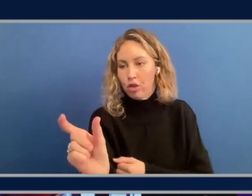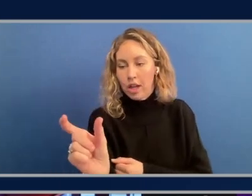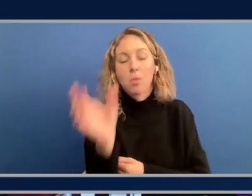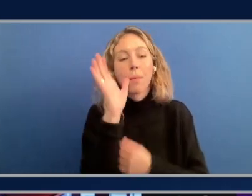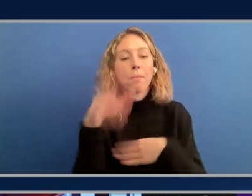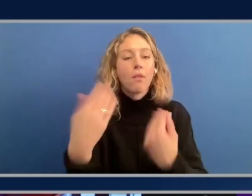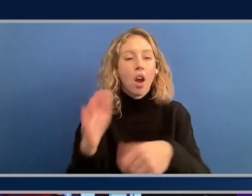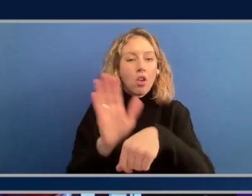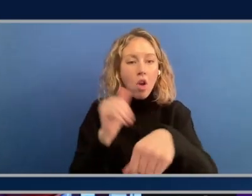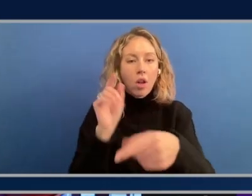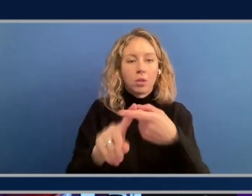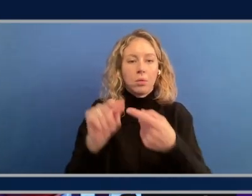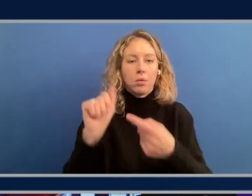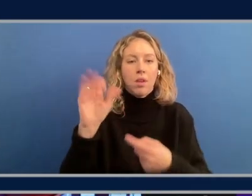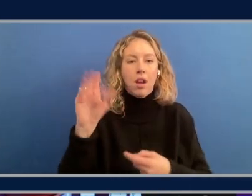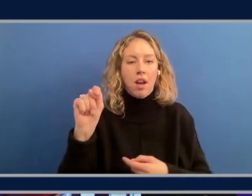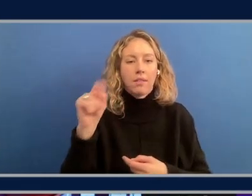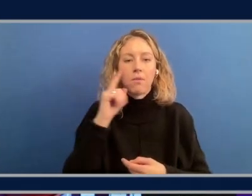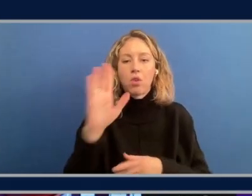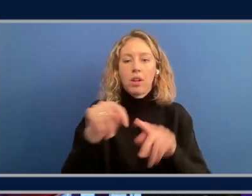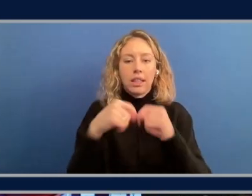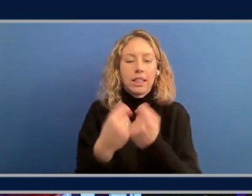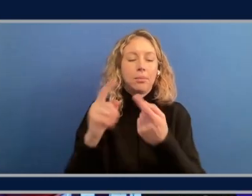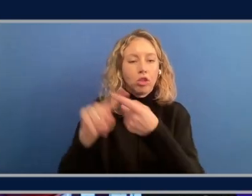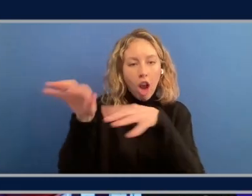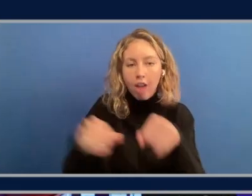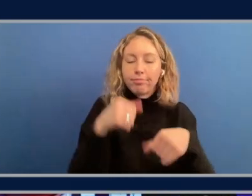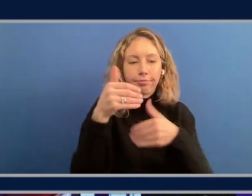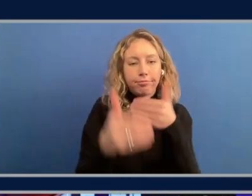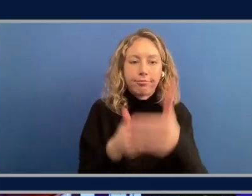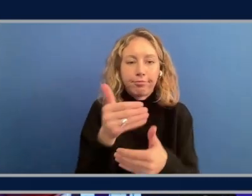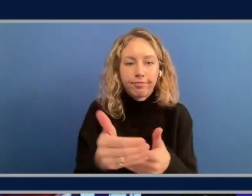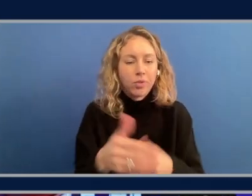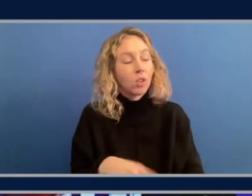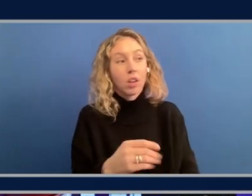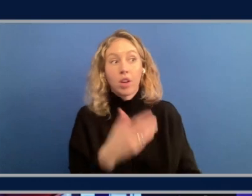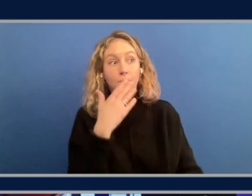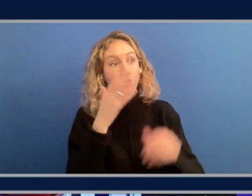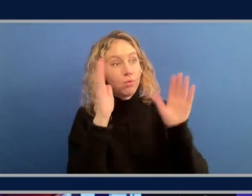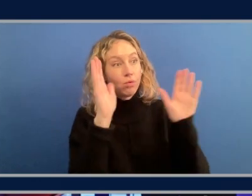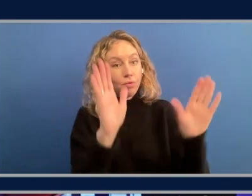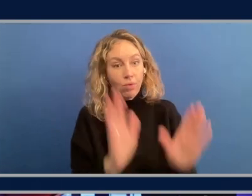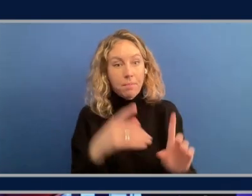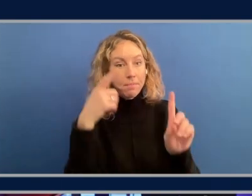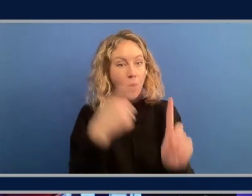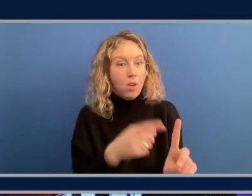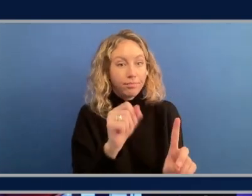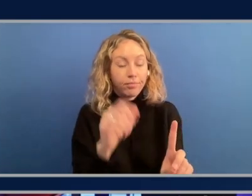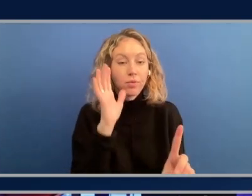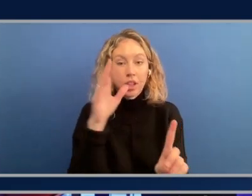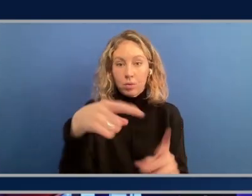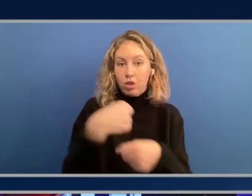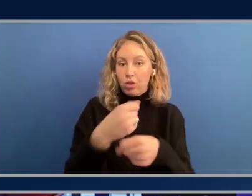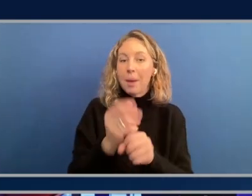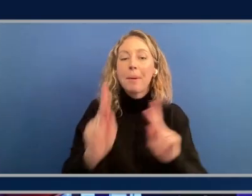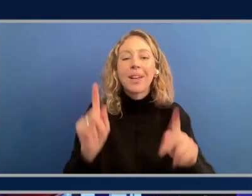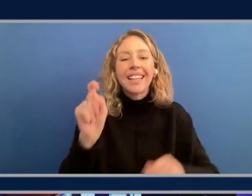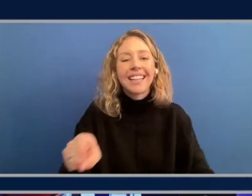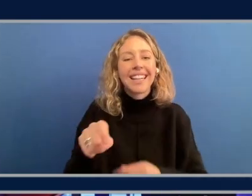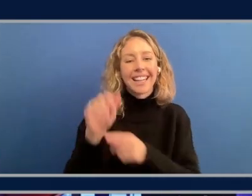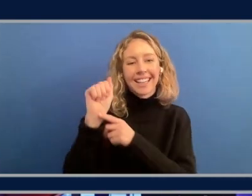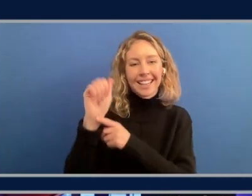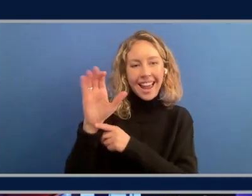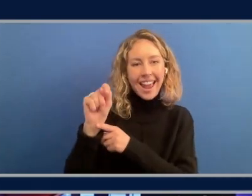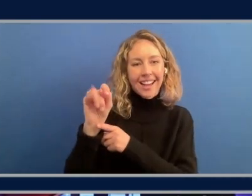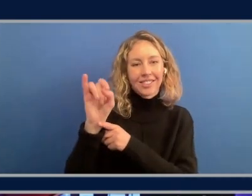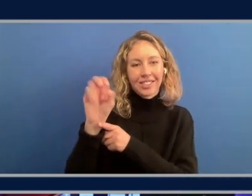for your team to go in That's- and create and That's an run it. excellent point. Yeah. I mean, it really it creates. People need actionable items to be